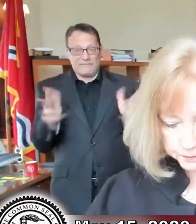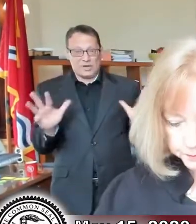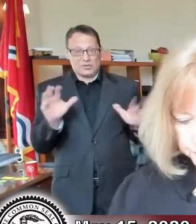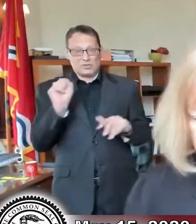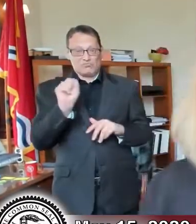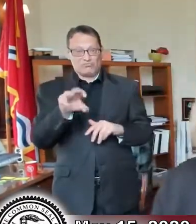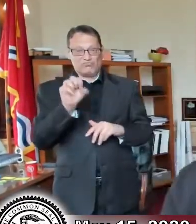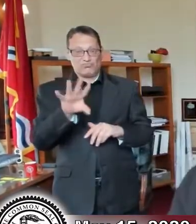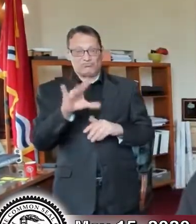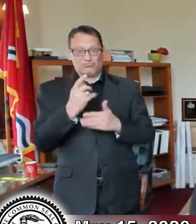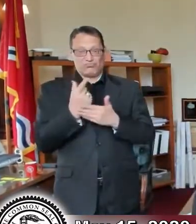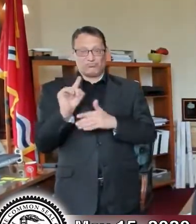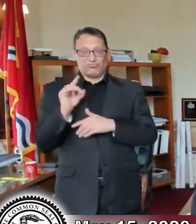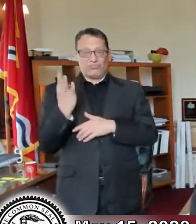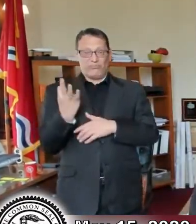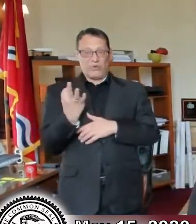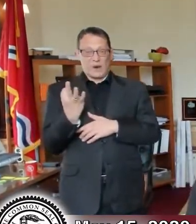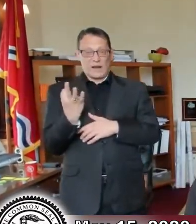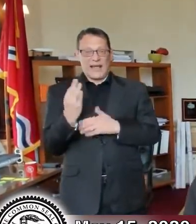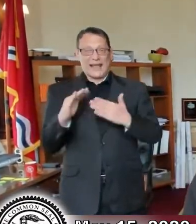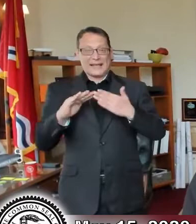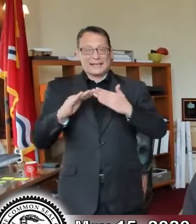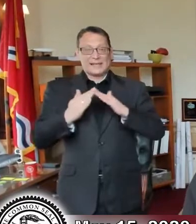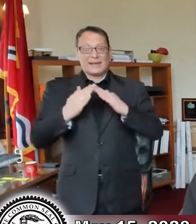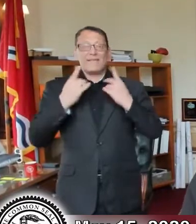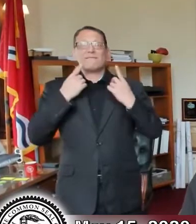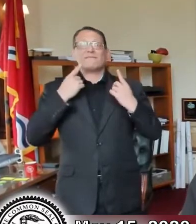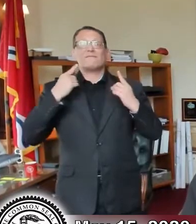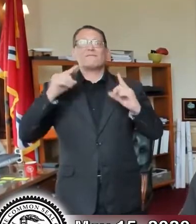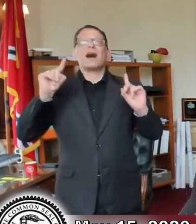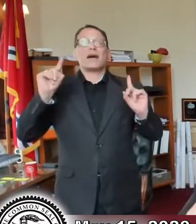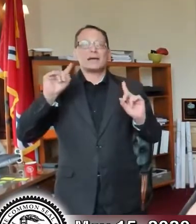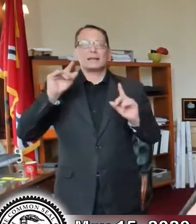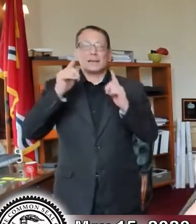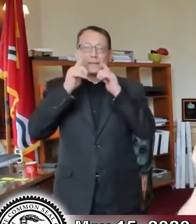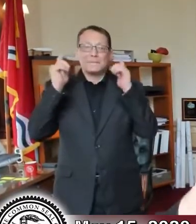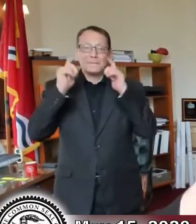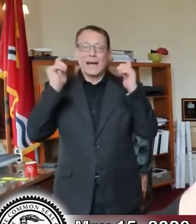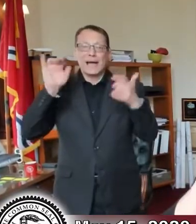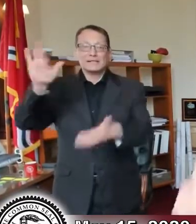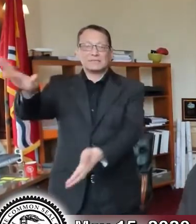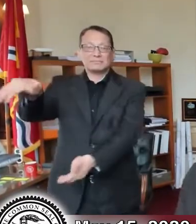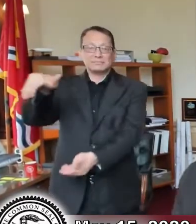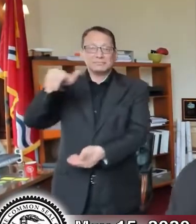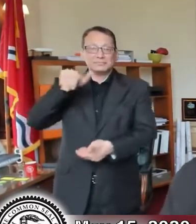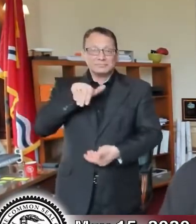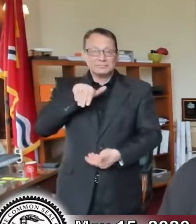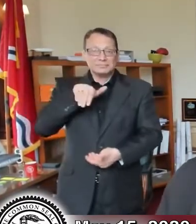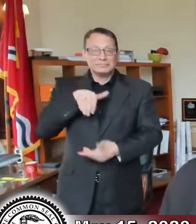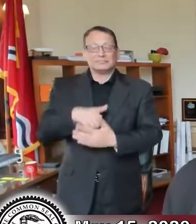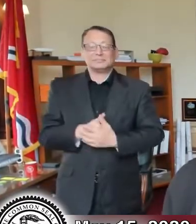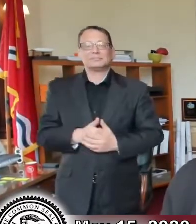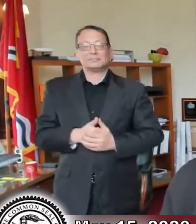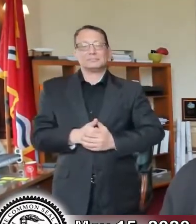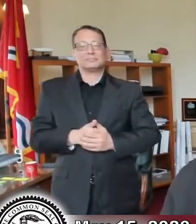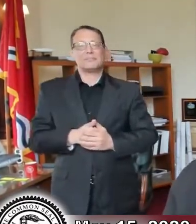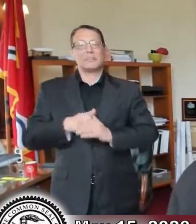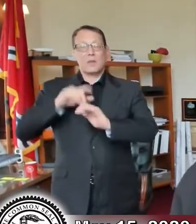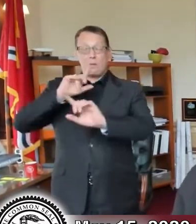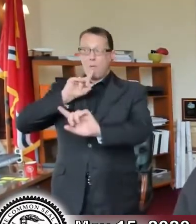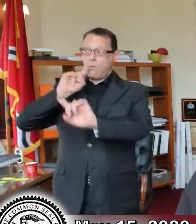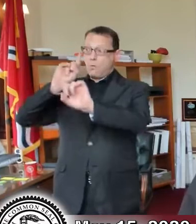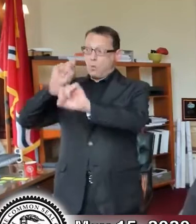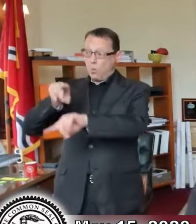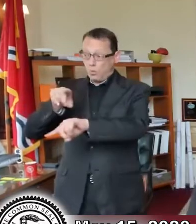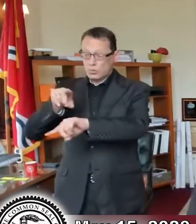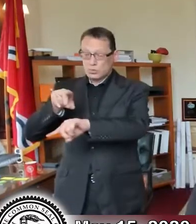Friday, the city, we finally got a big shipment of masks. They had been ordered